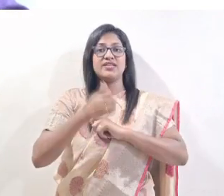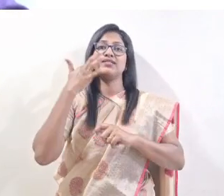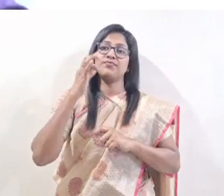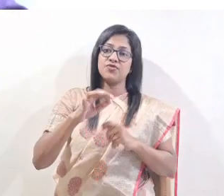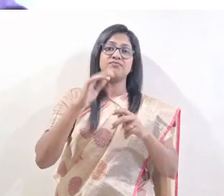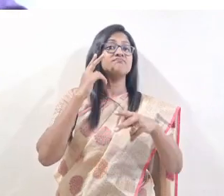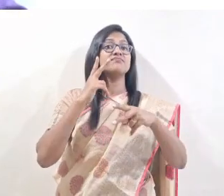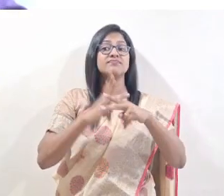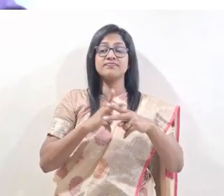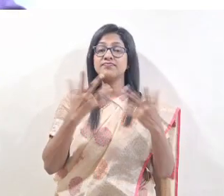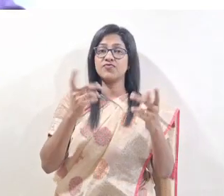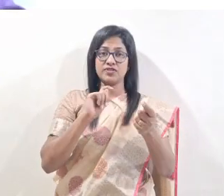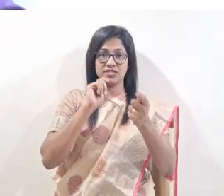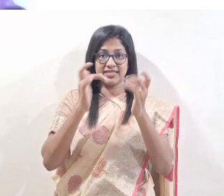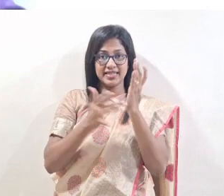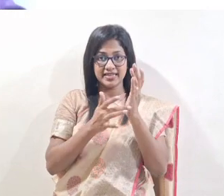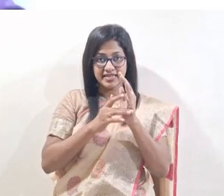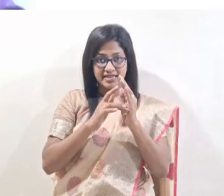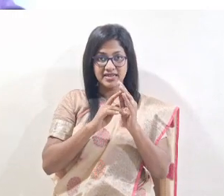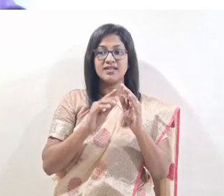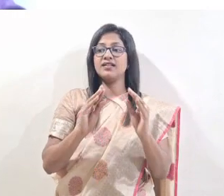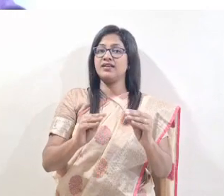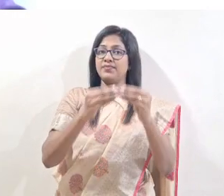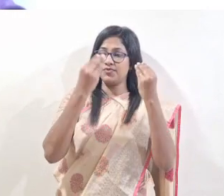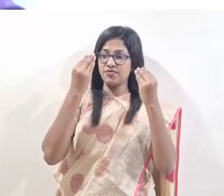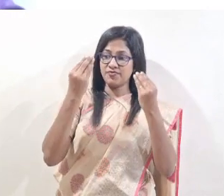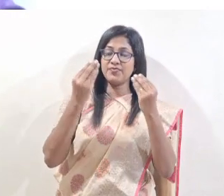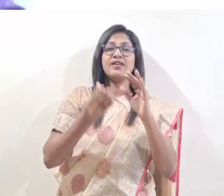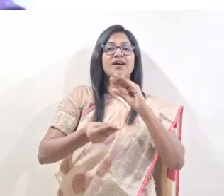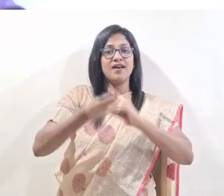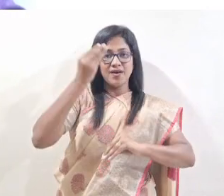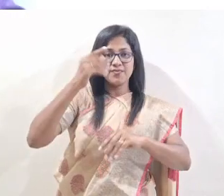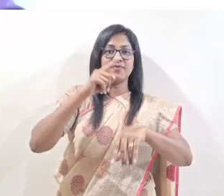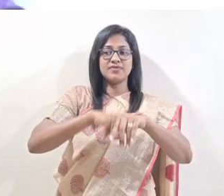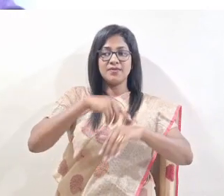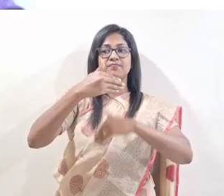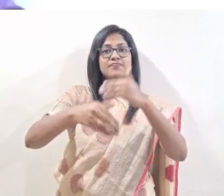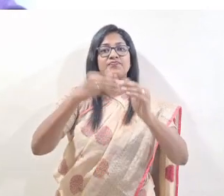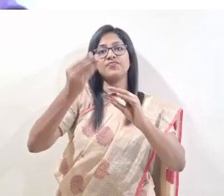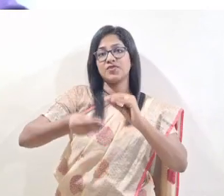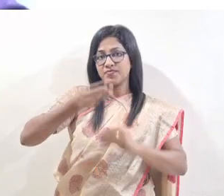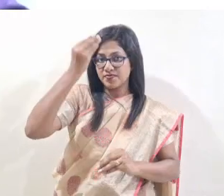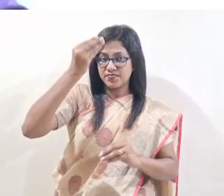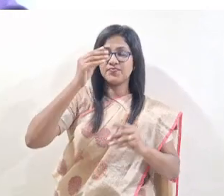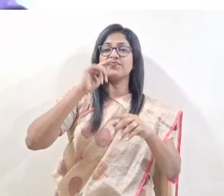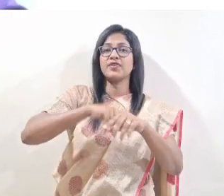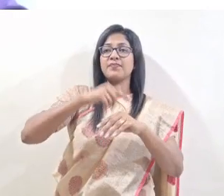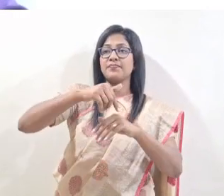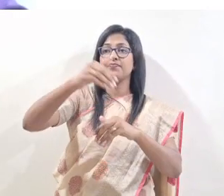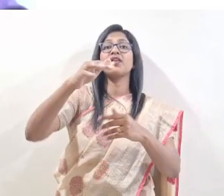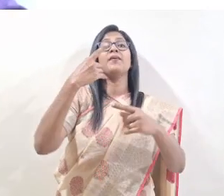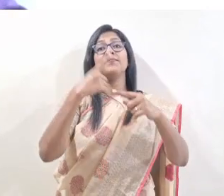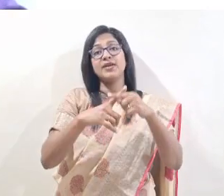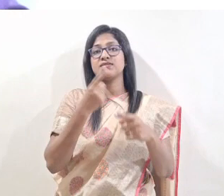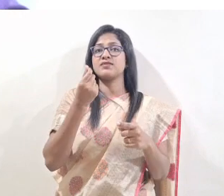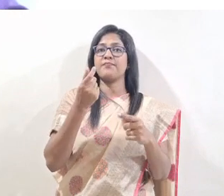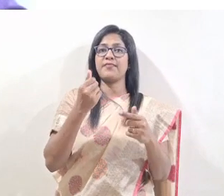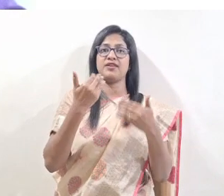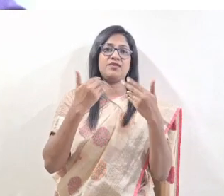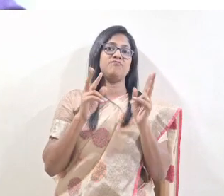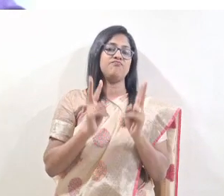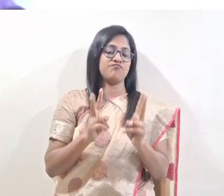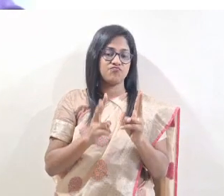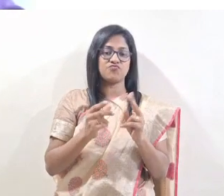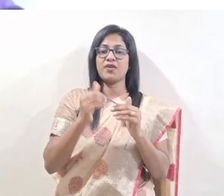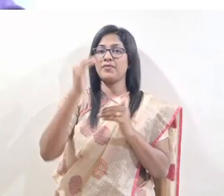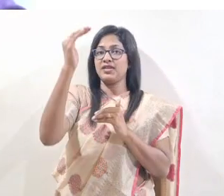continuous technical improvement, and whatever we do should be upgradable at all points of time. Cost effectiveness,